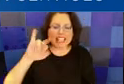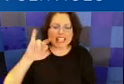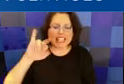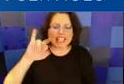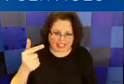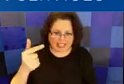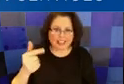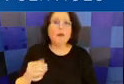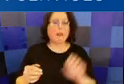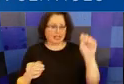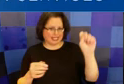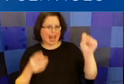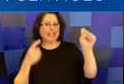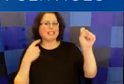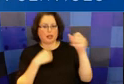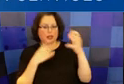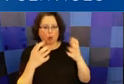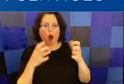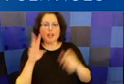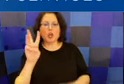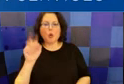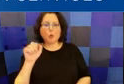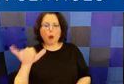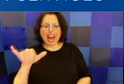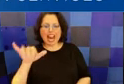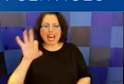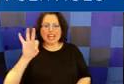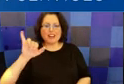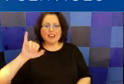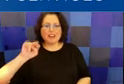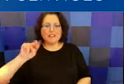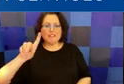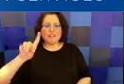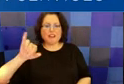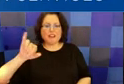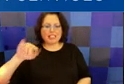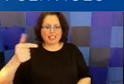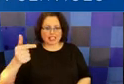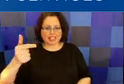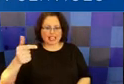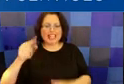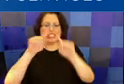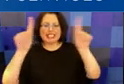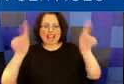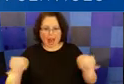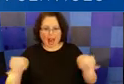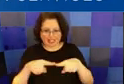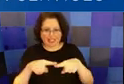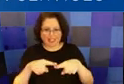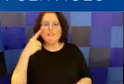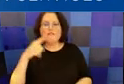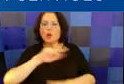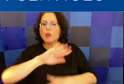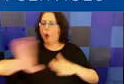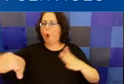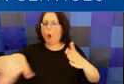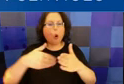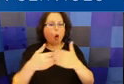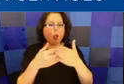through a wayfinding signage plan right now for the whole system. So it will